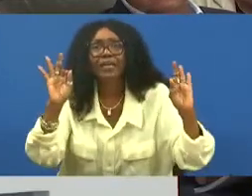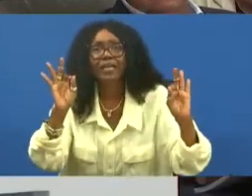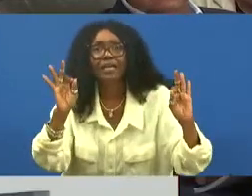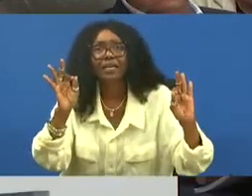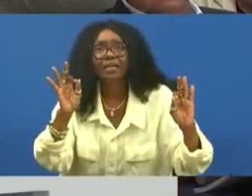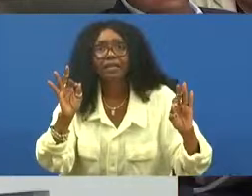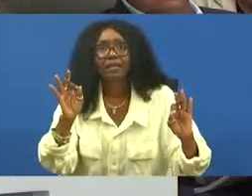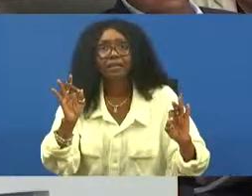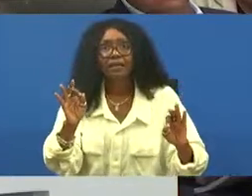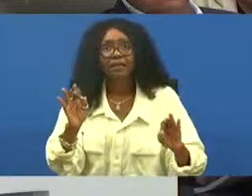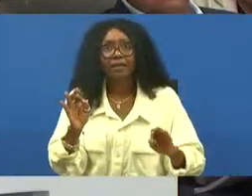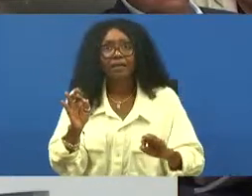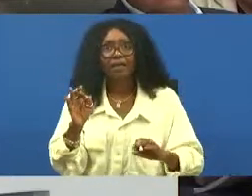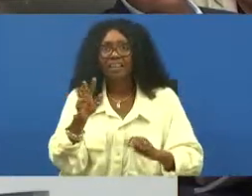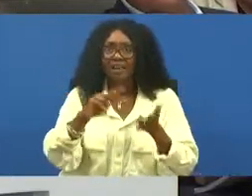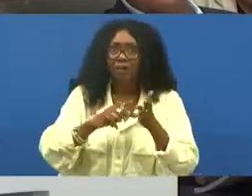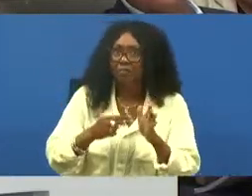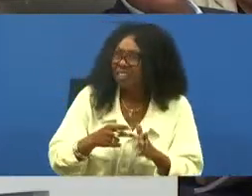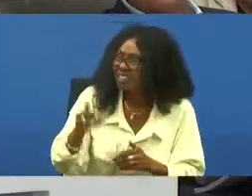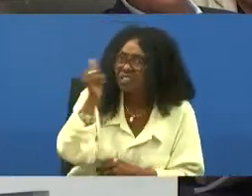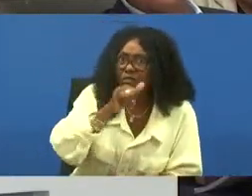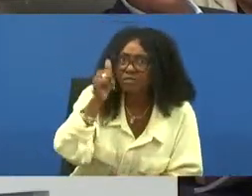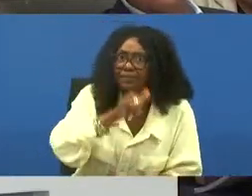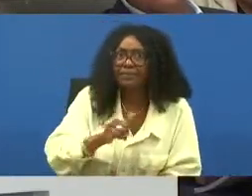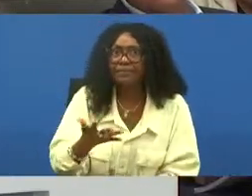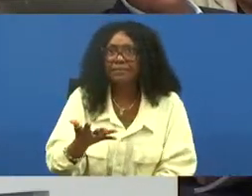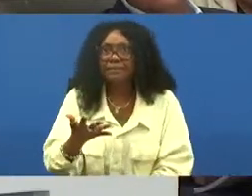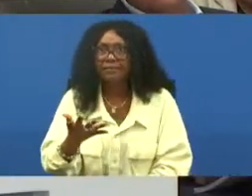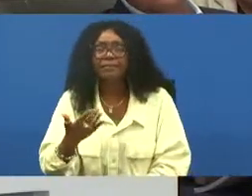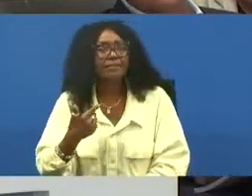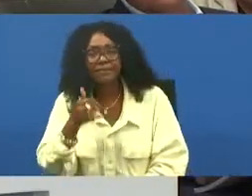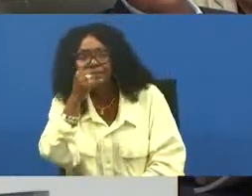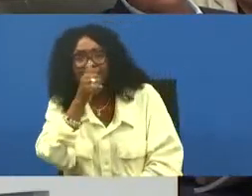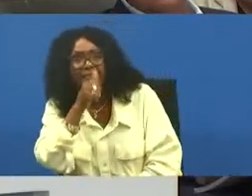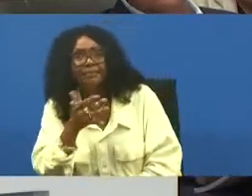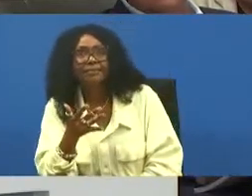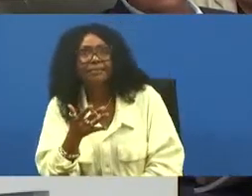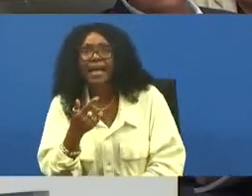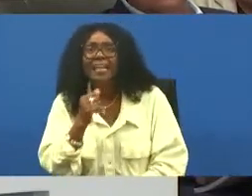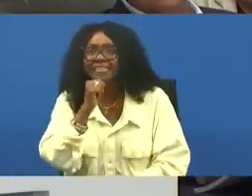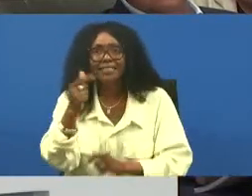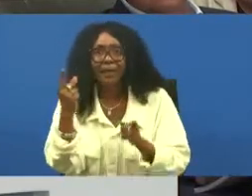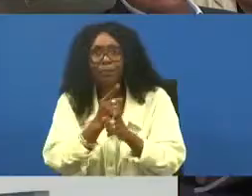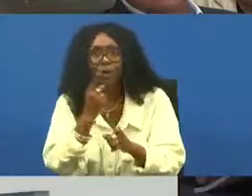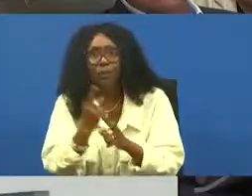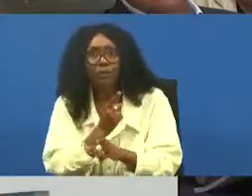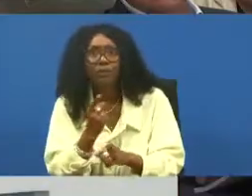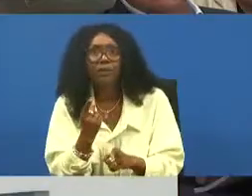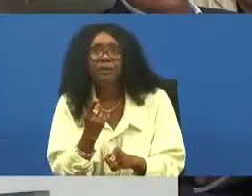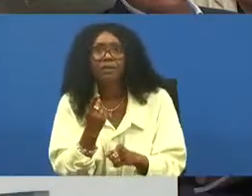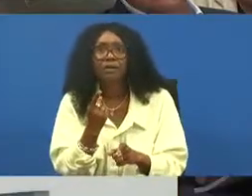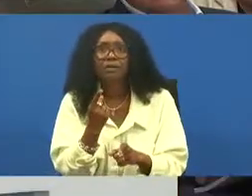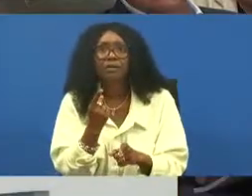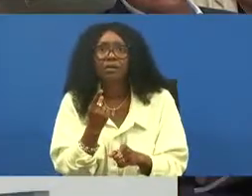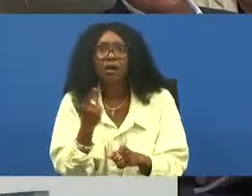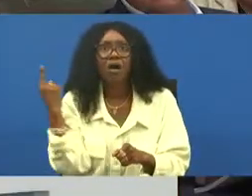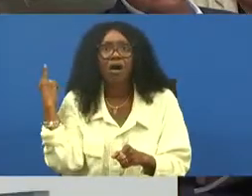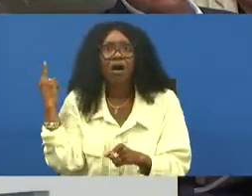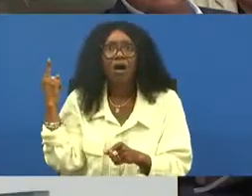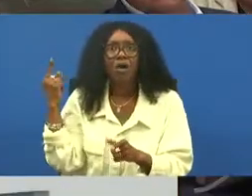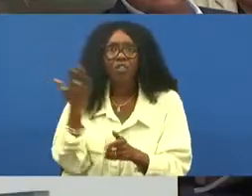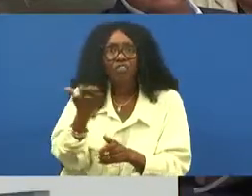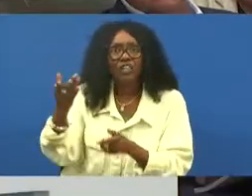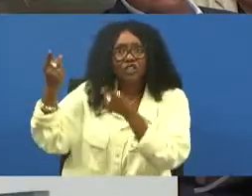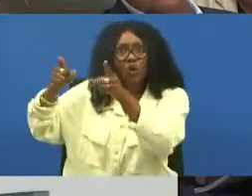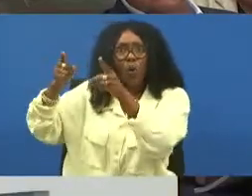All right? I understand. I mean, this is ridiculous. And I do think it's inappropriate with the television going on,